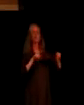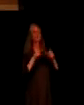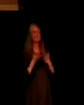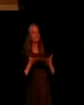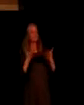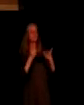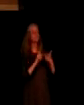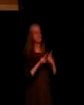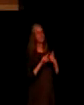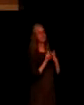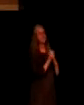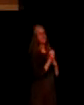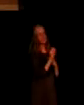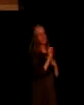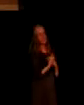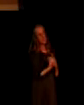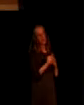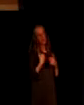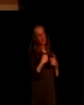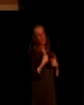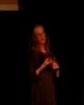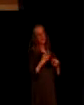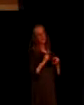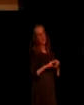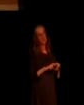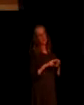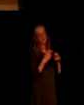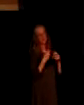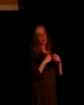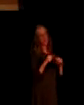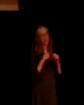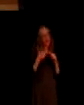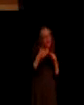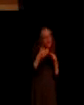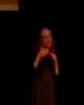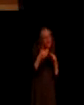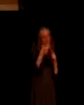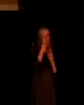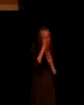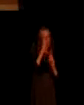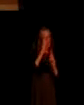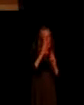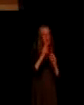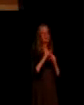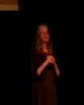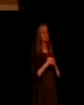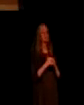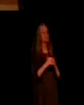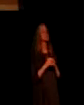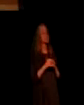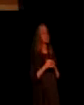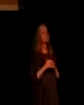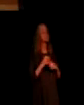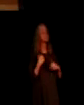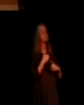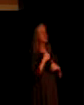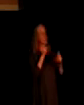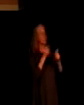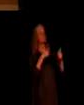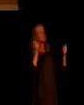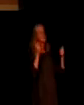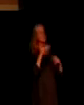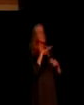of over in the corner trying to get respect. We are the biggest of the